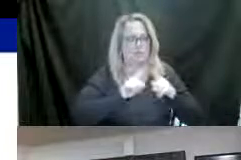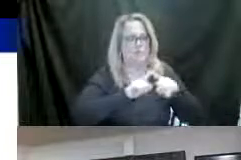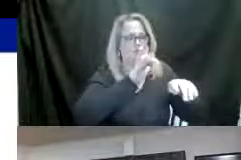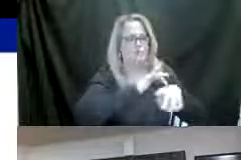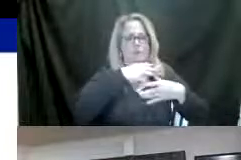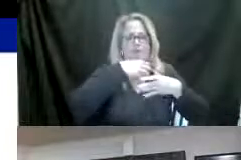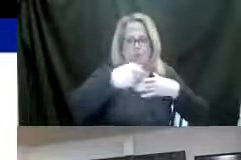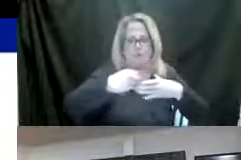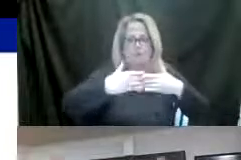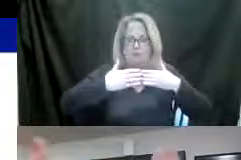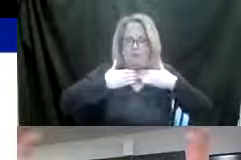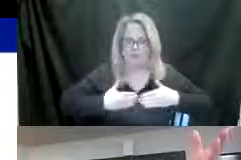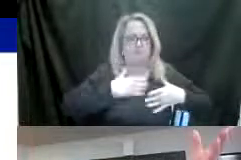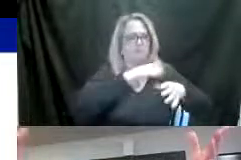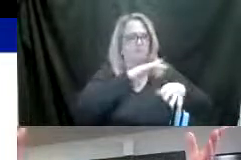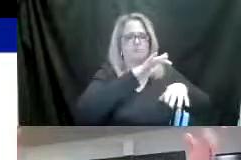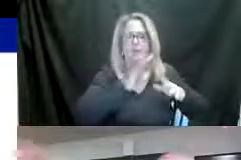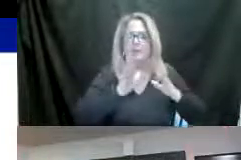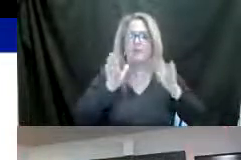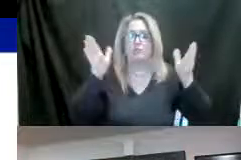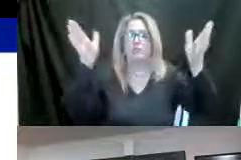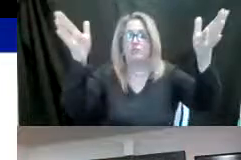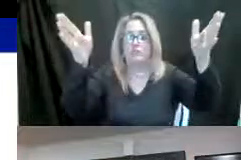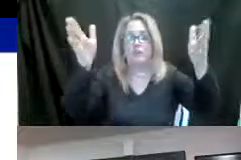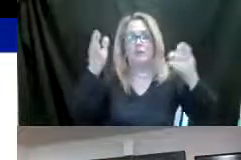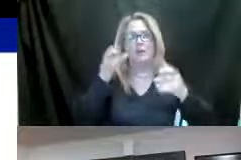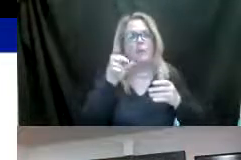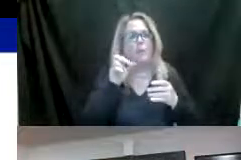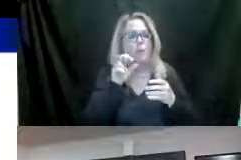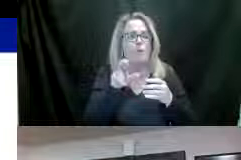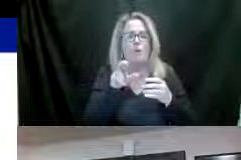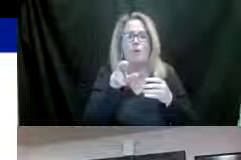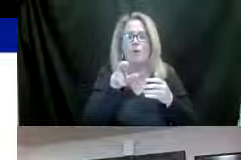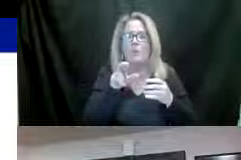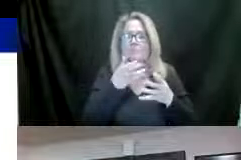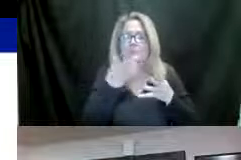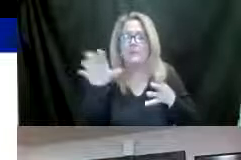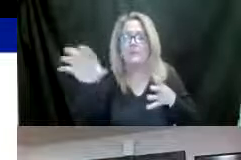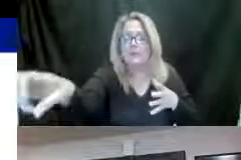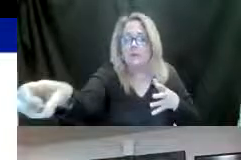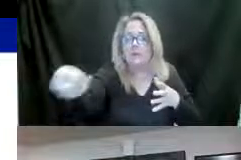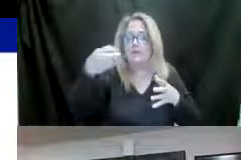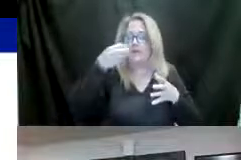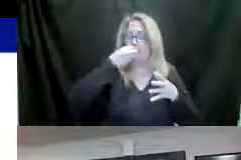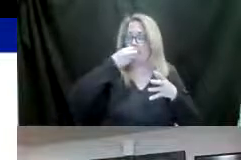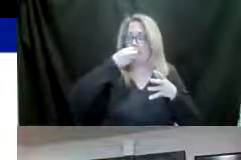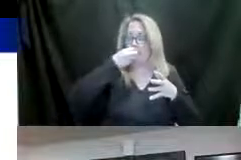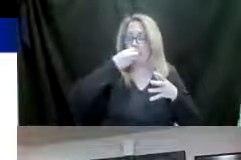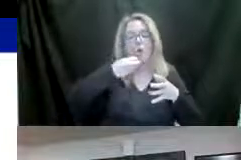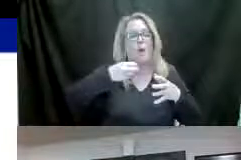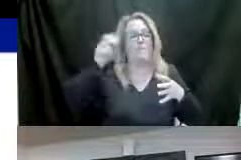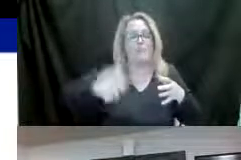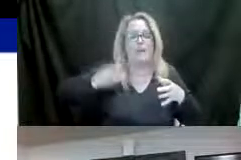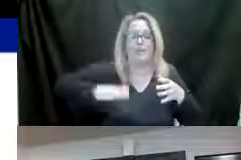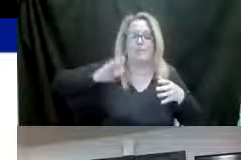the environment. Things like reaching out for things, bringing things to their mouth, banging things